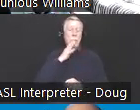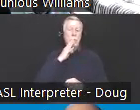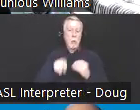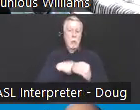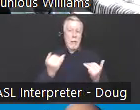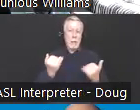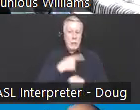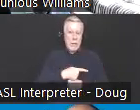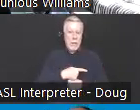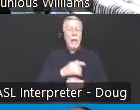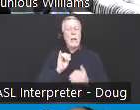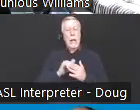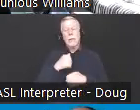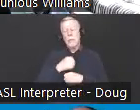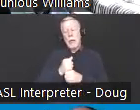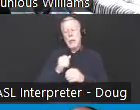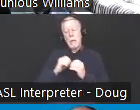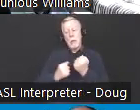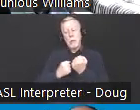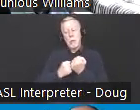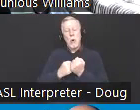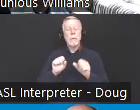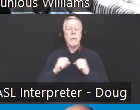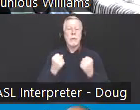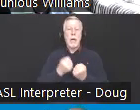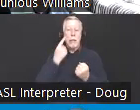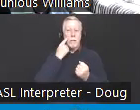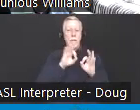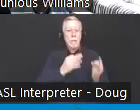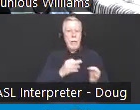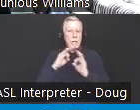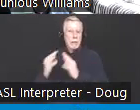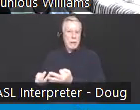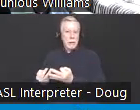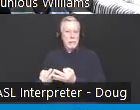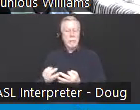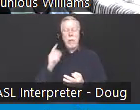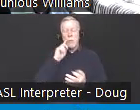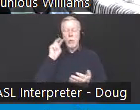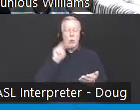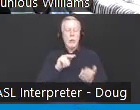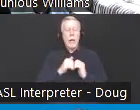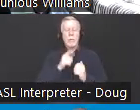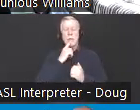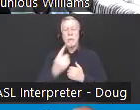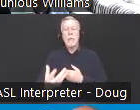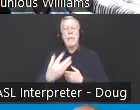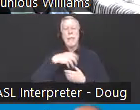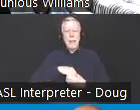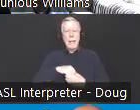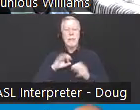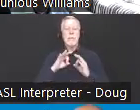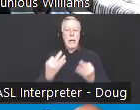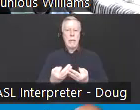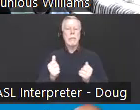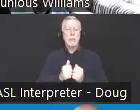creating a more supportive society for families. So looking at how to, really engage families in this